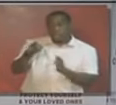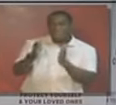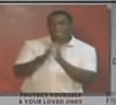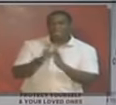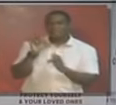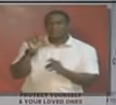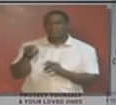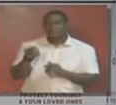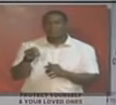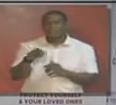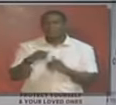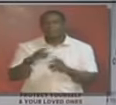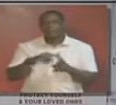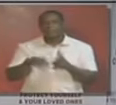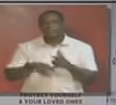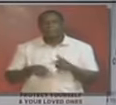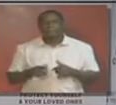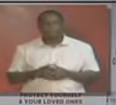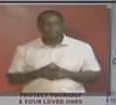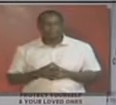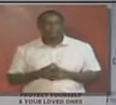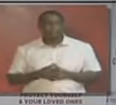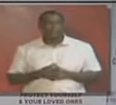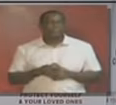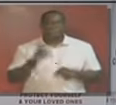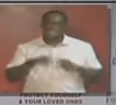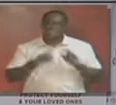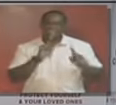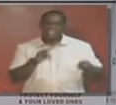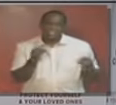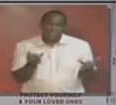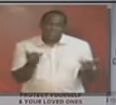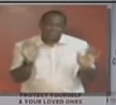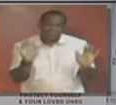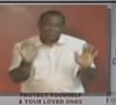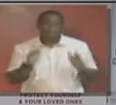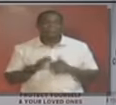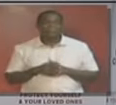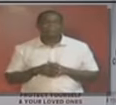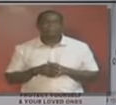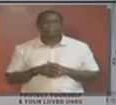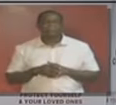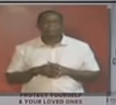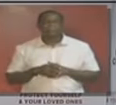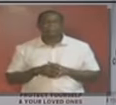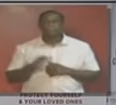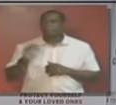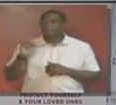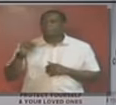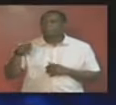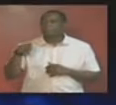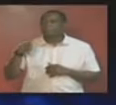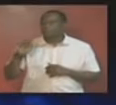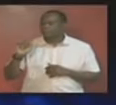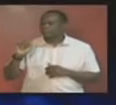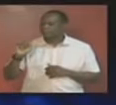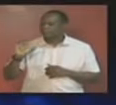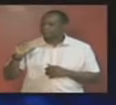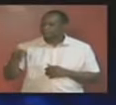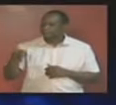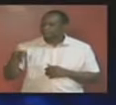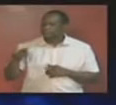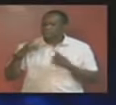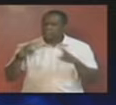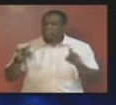to AZP News for a follow-up question, please. Hi, good morning again, Prime Bihari, AZP News. There